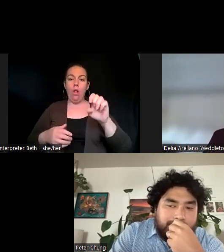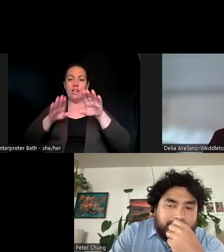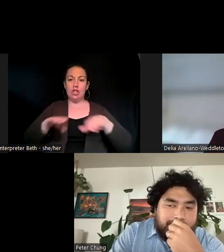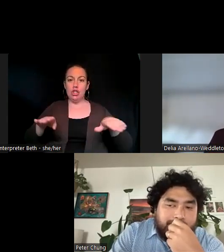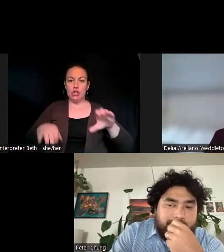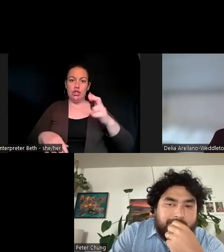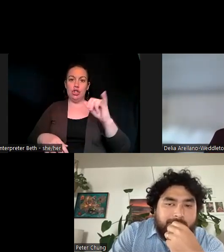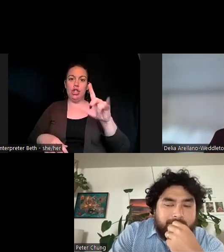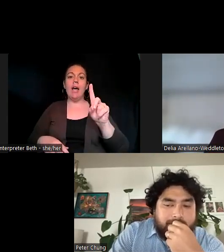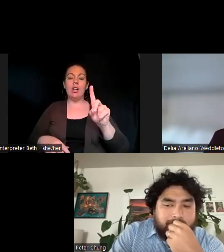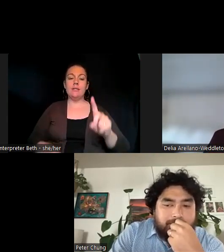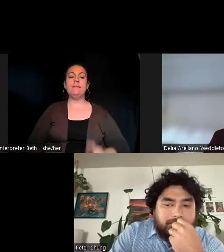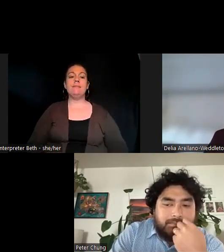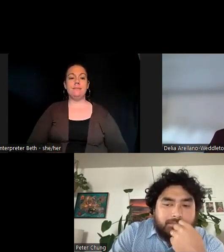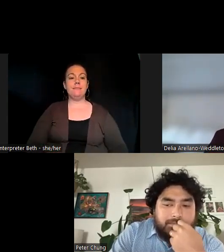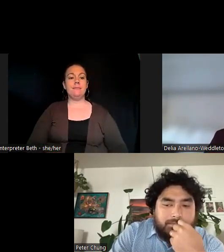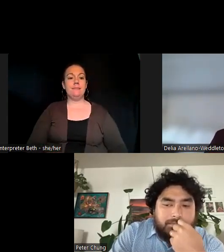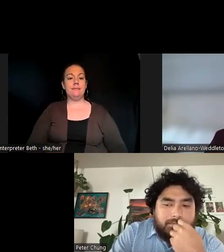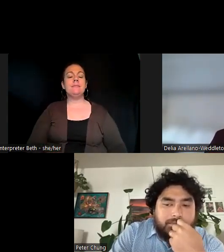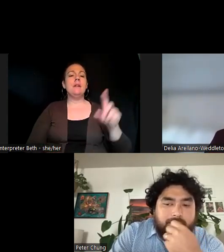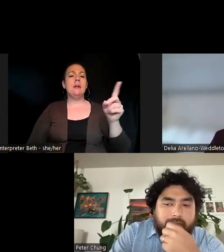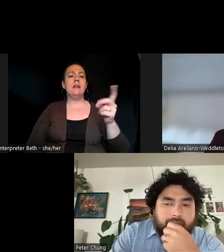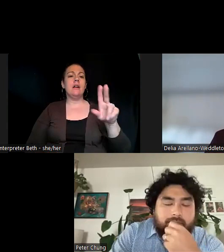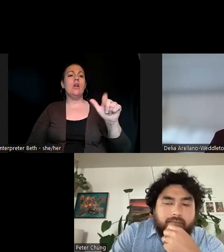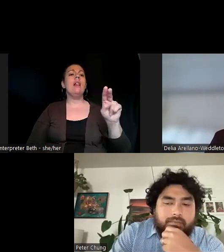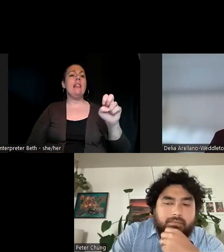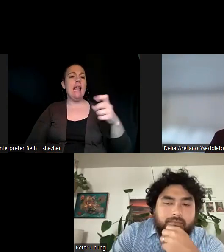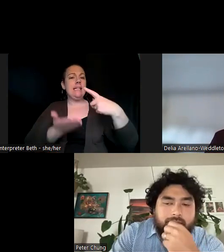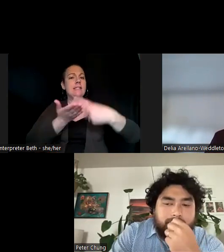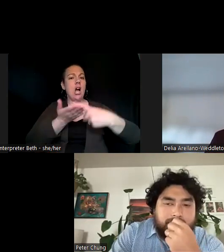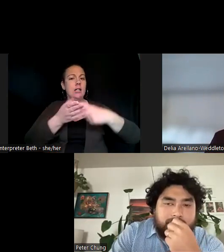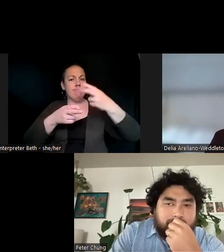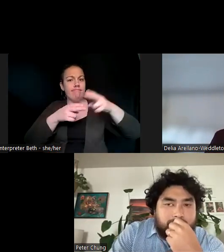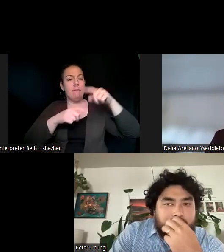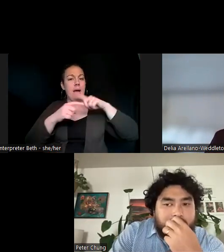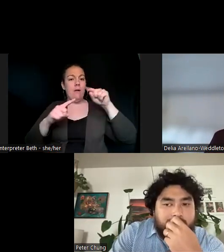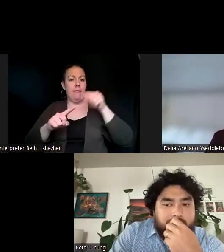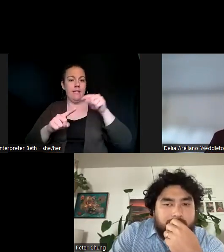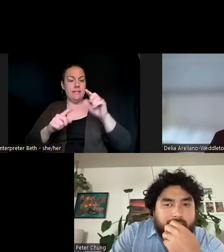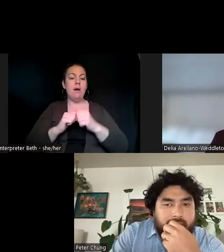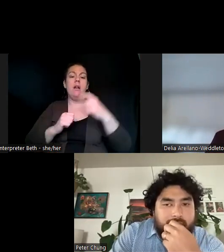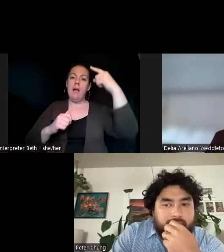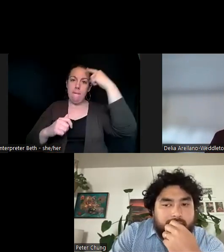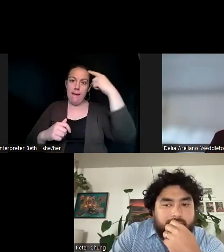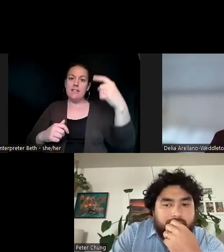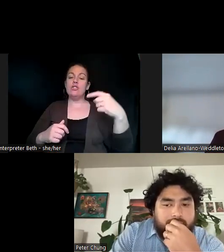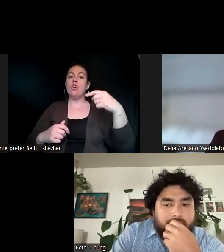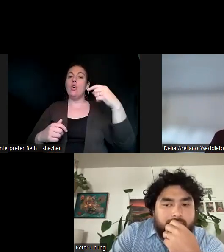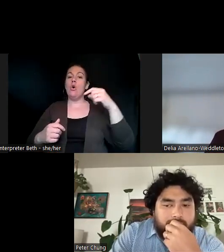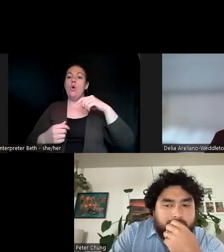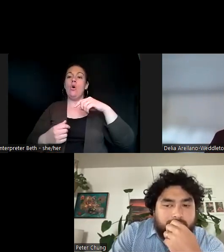Beyond standardized test scores, are any districts using these funds to address mental and social emotional